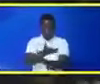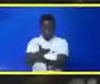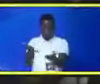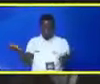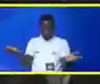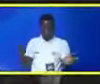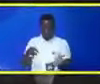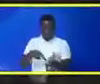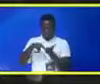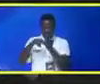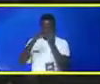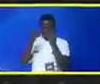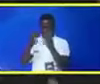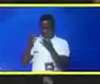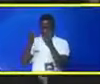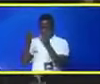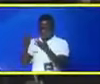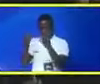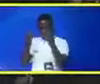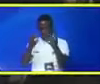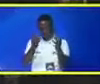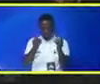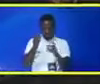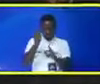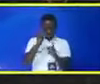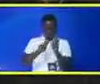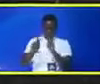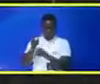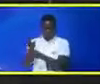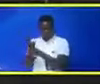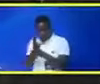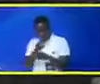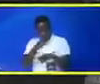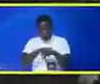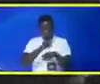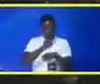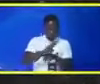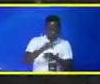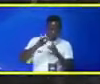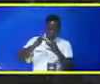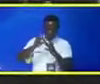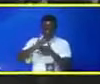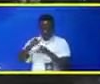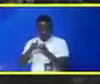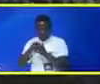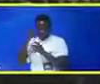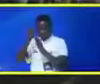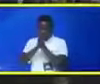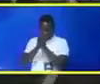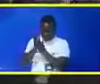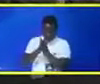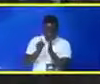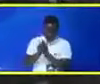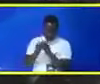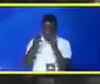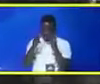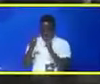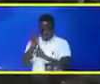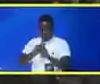and many who are following by way of television and internet. It is your desire to see your people